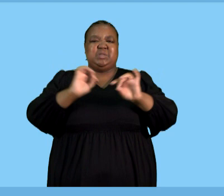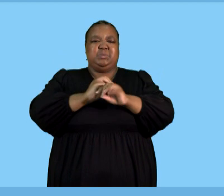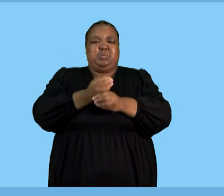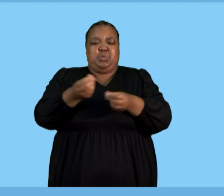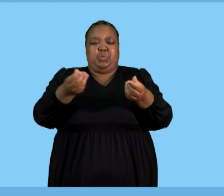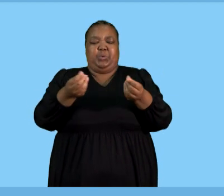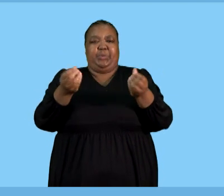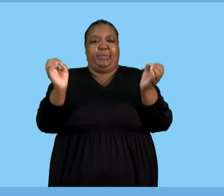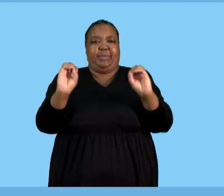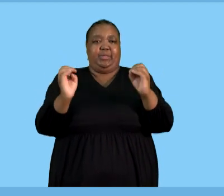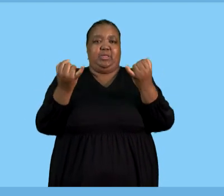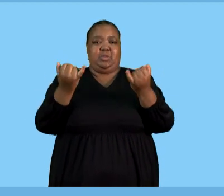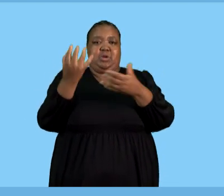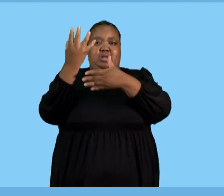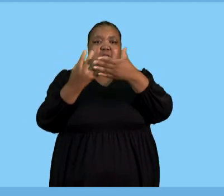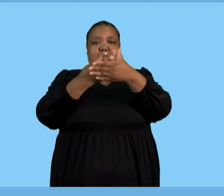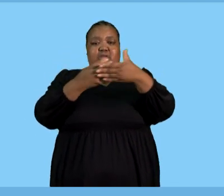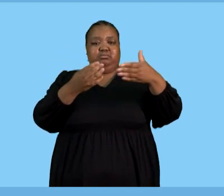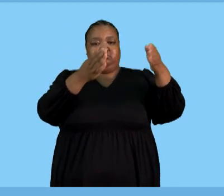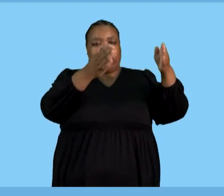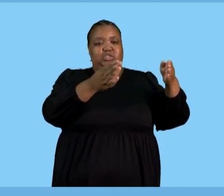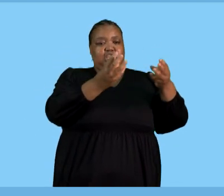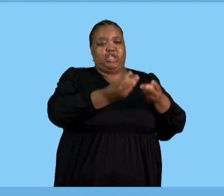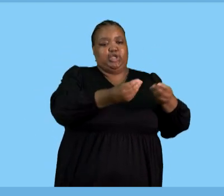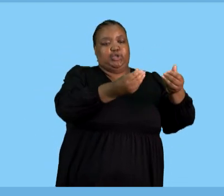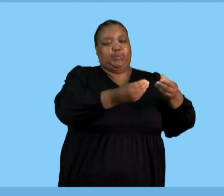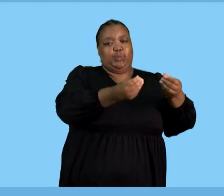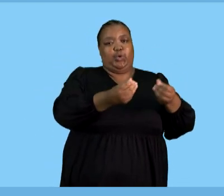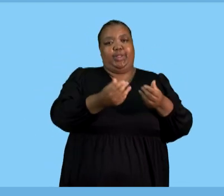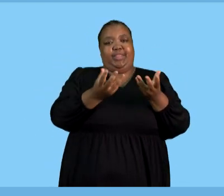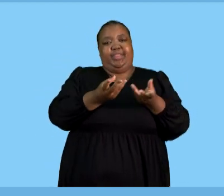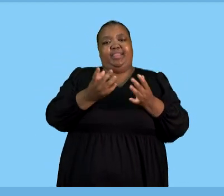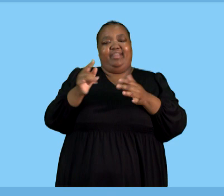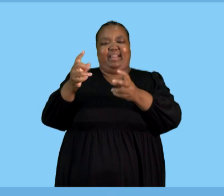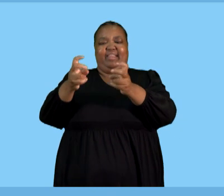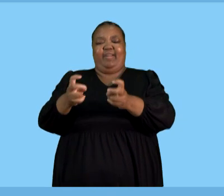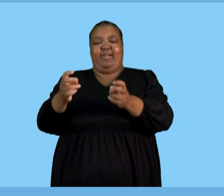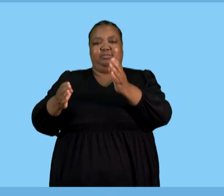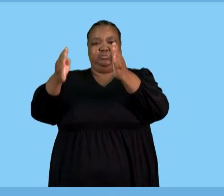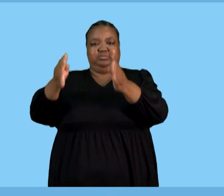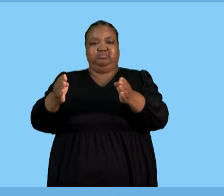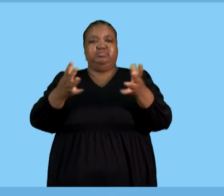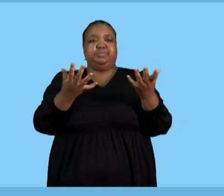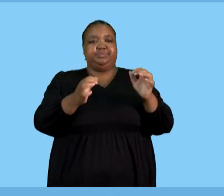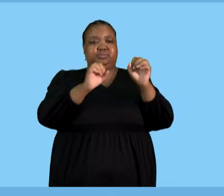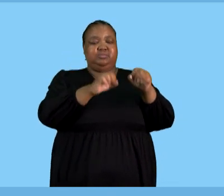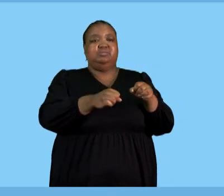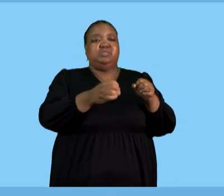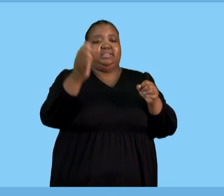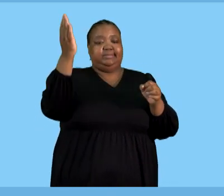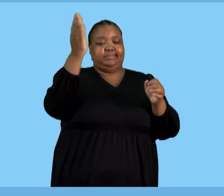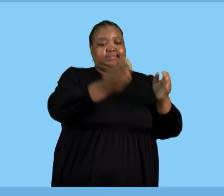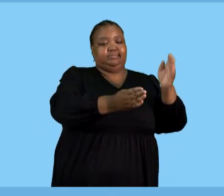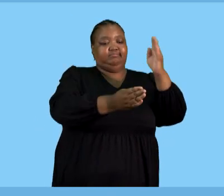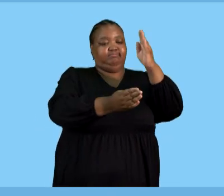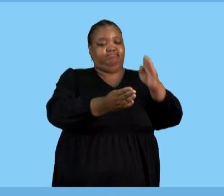this table now shows the differences between a smooth surface and a rough surface. We're saying that straight parallel rays are approaching in